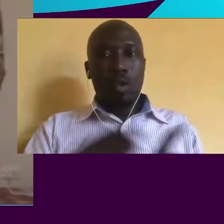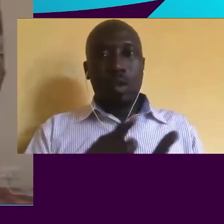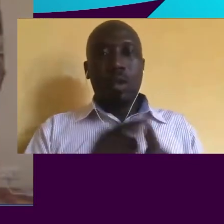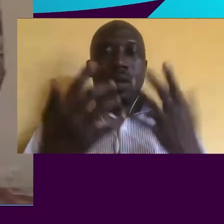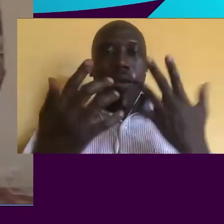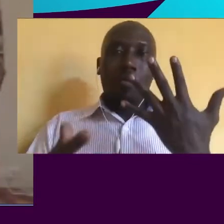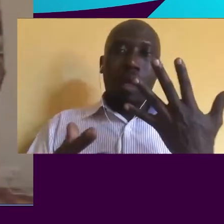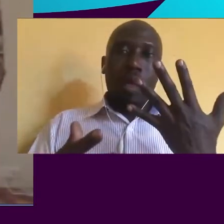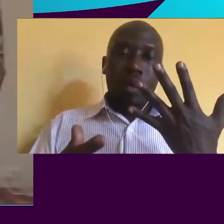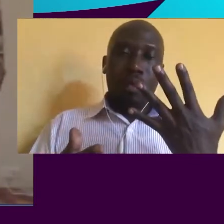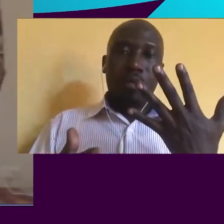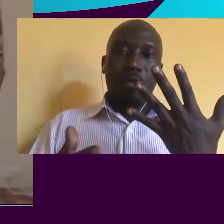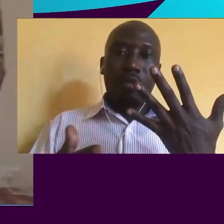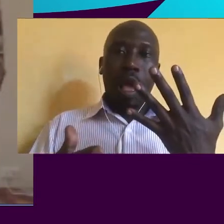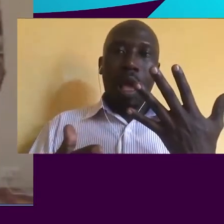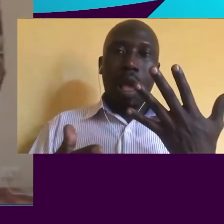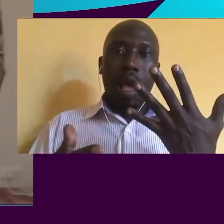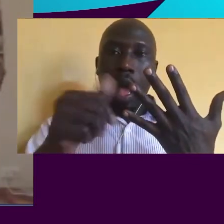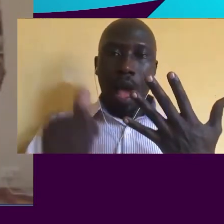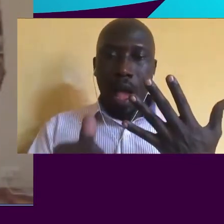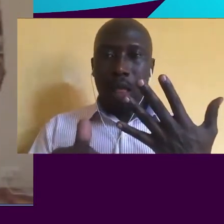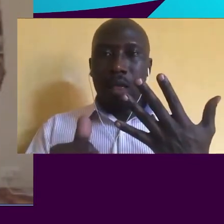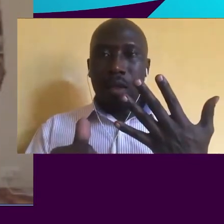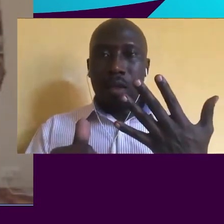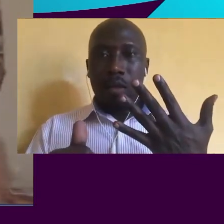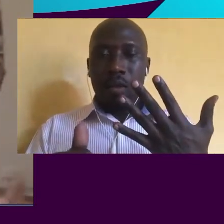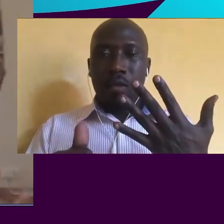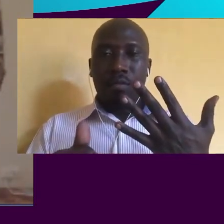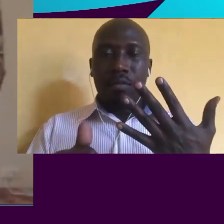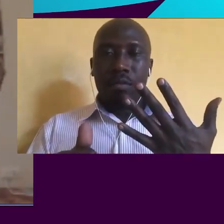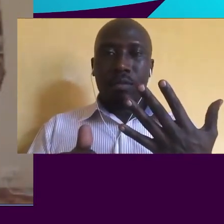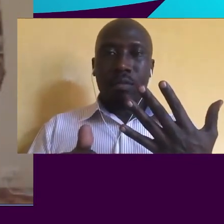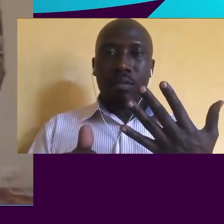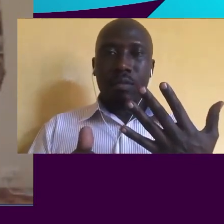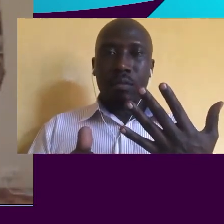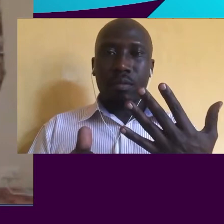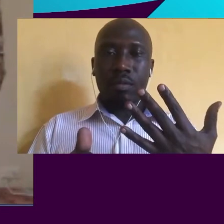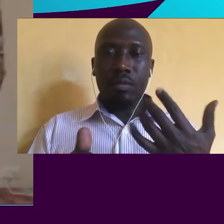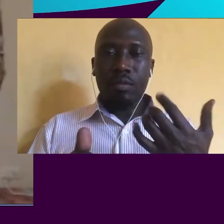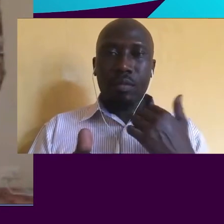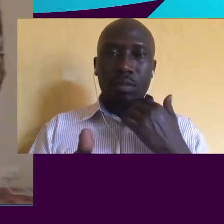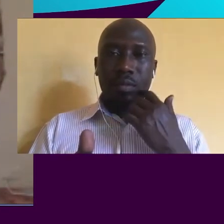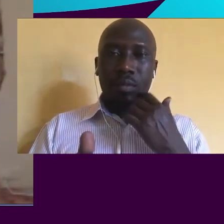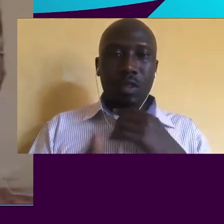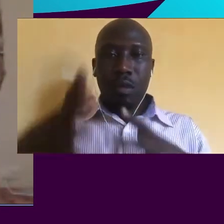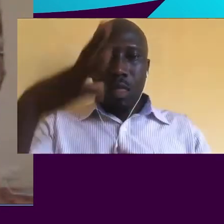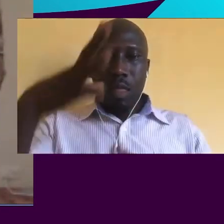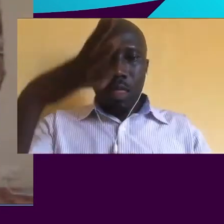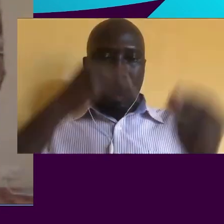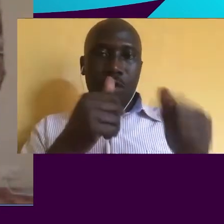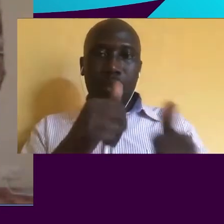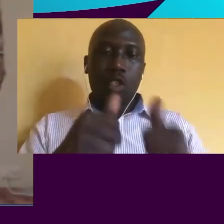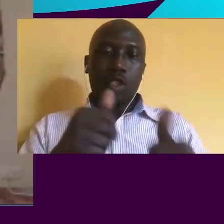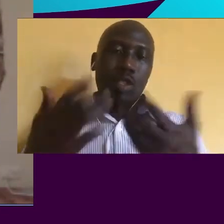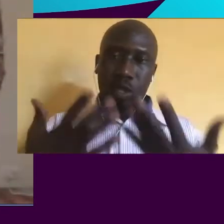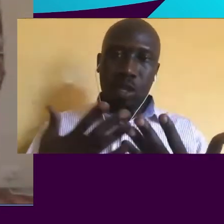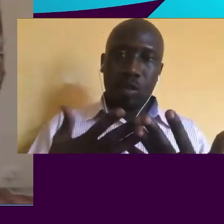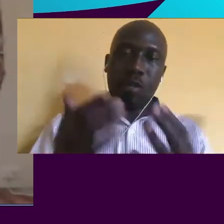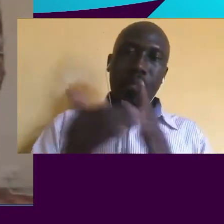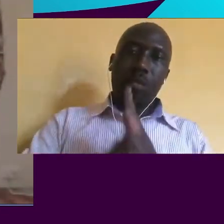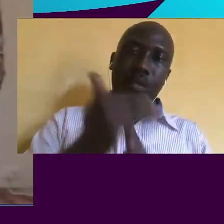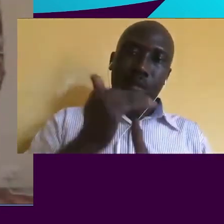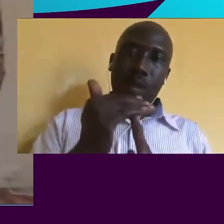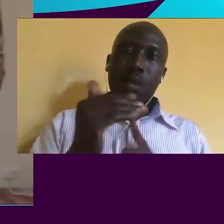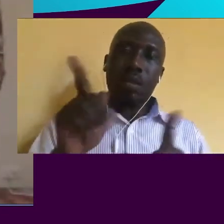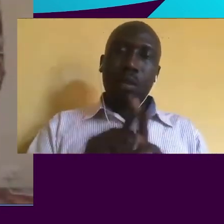communities, to learn from each other, to learn from professional instructors from the British